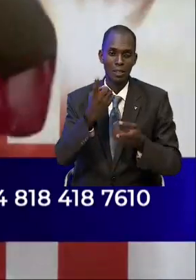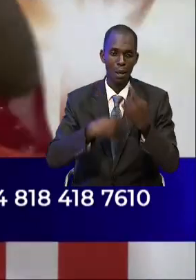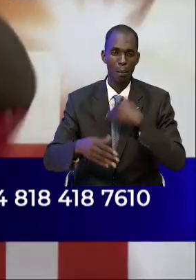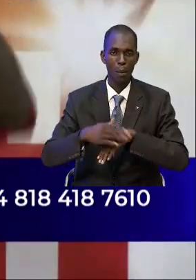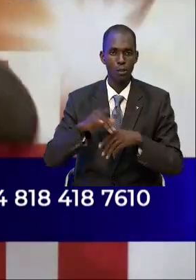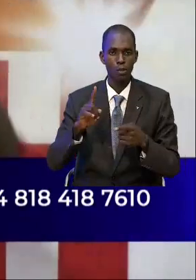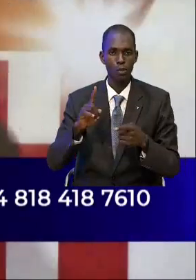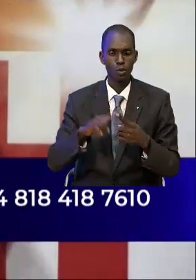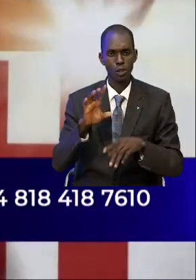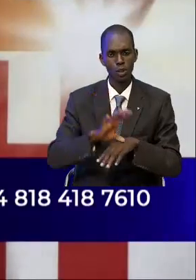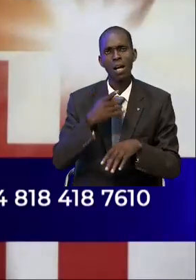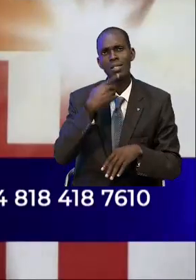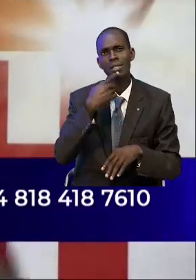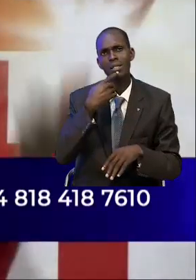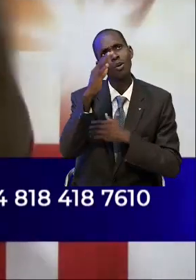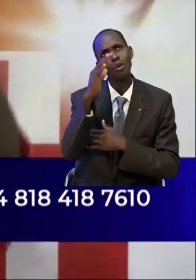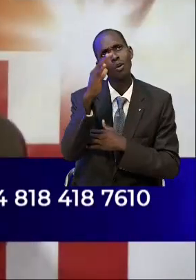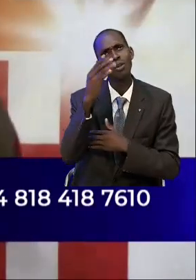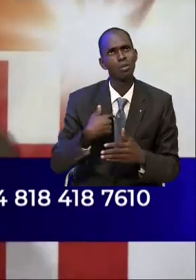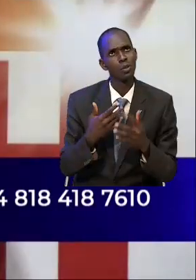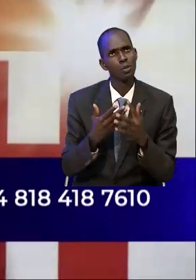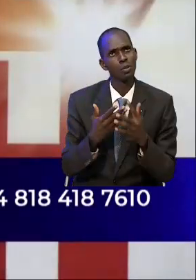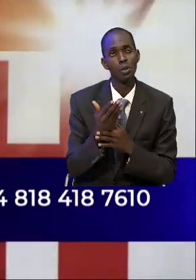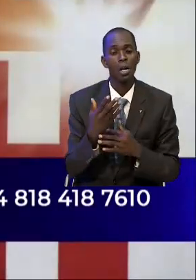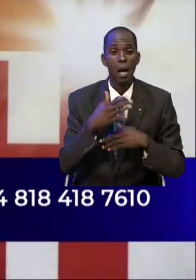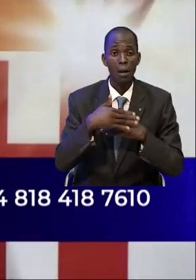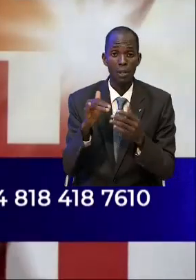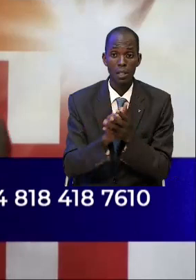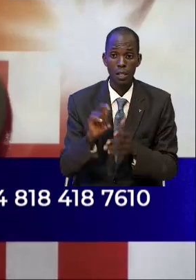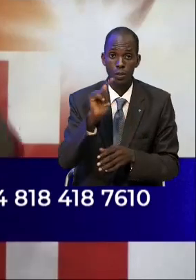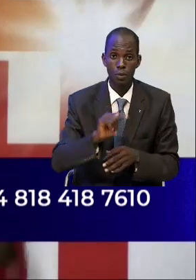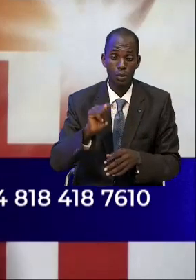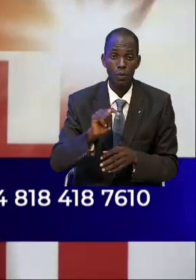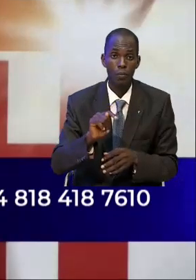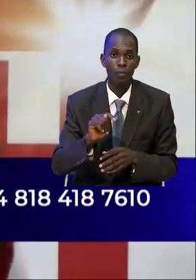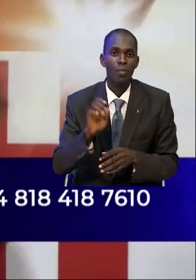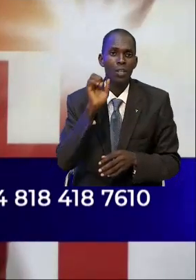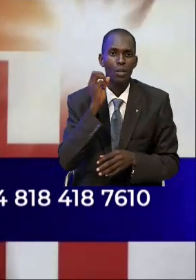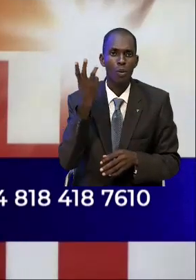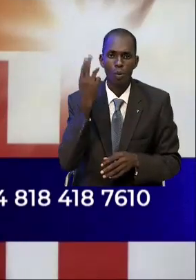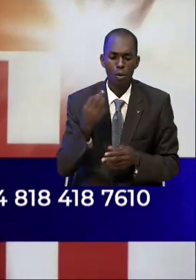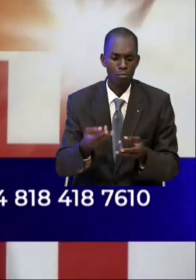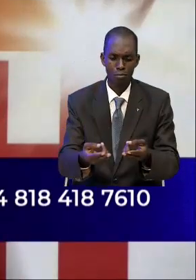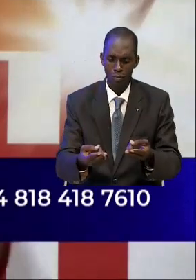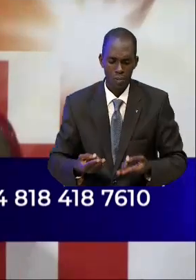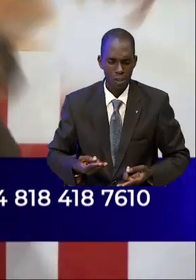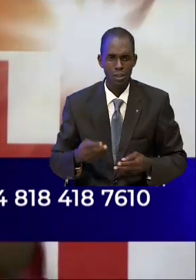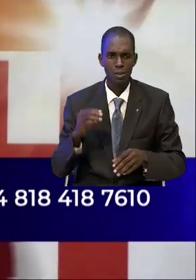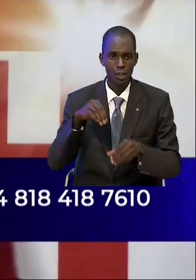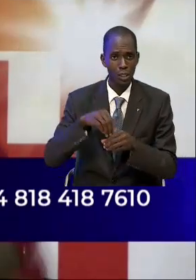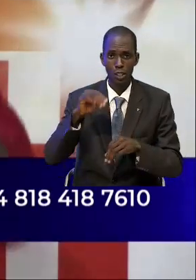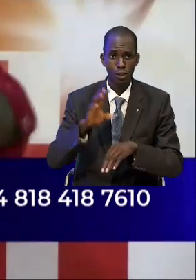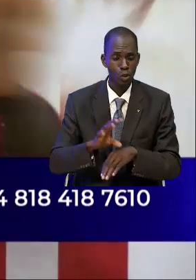that Tuesday, I went back to the church. I said, God, see me through. After that